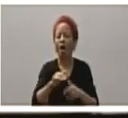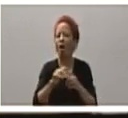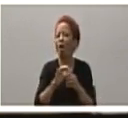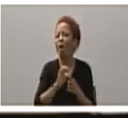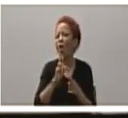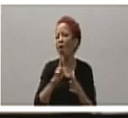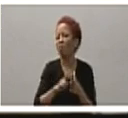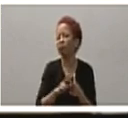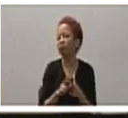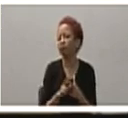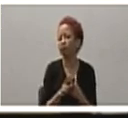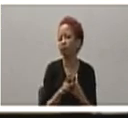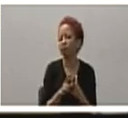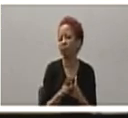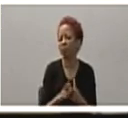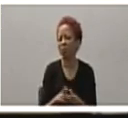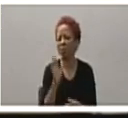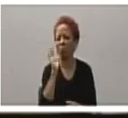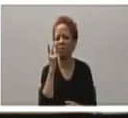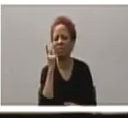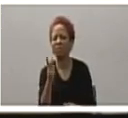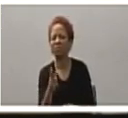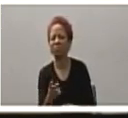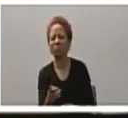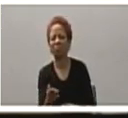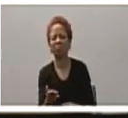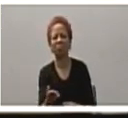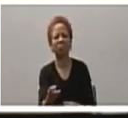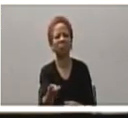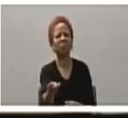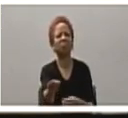find just the remains of our faith?